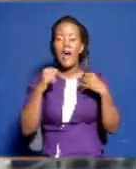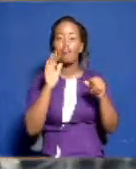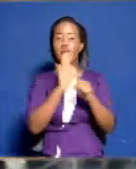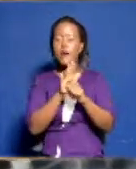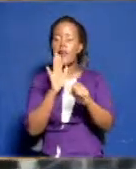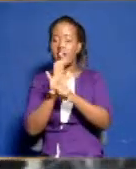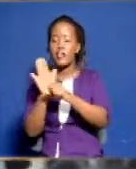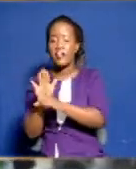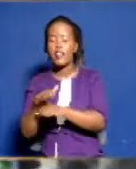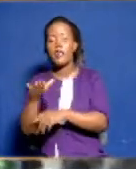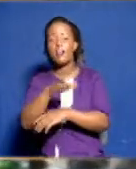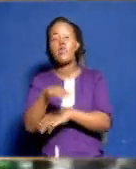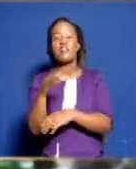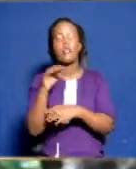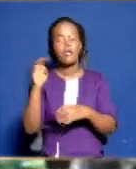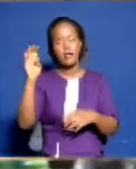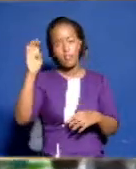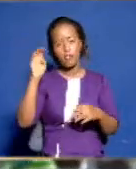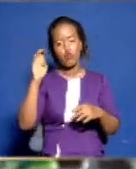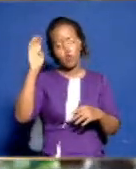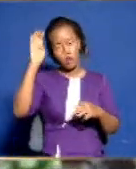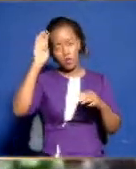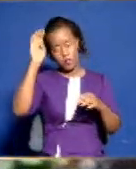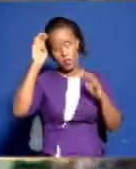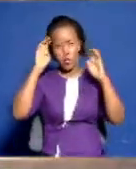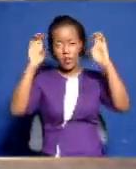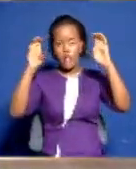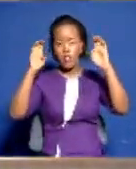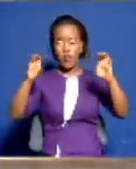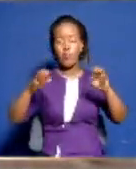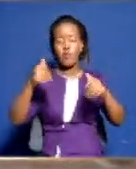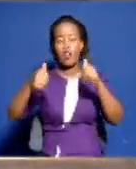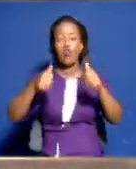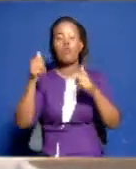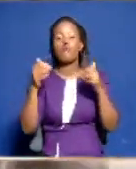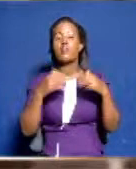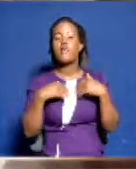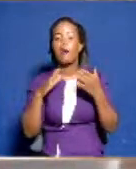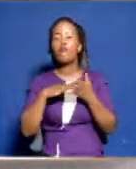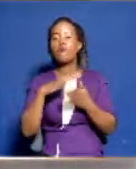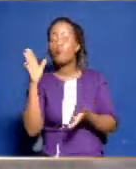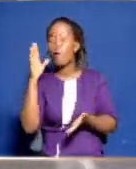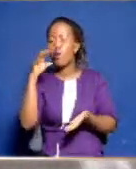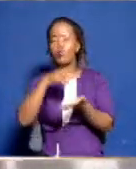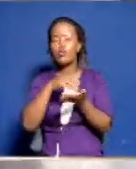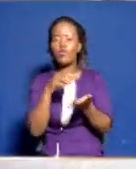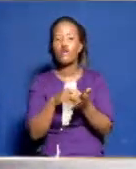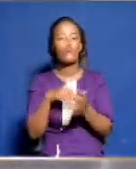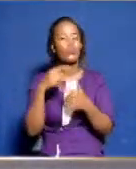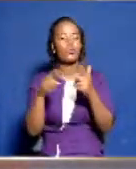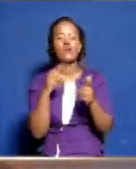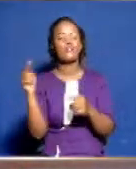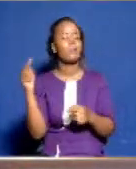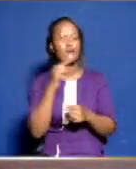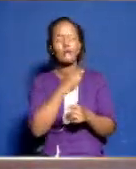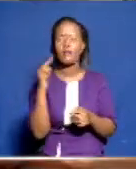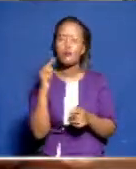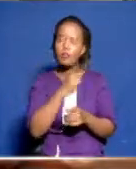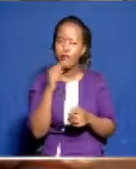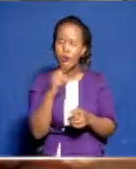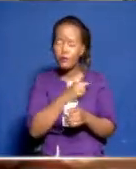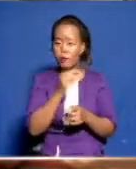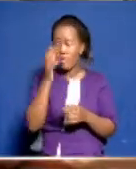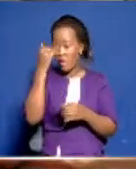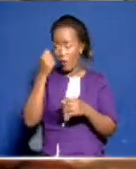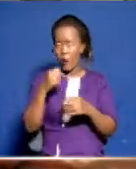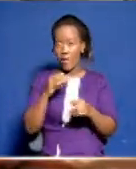northern region in Tigray are on the brink of famine. In a stark warning, he added the situation would only keep getting worse unless funding was increased